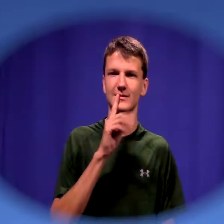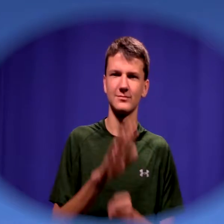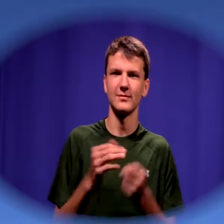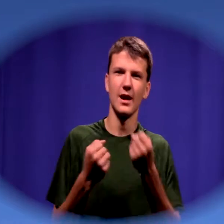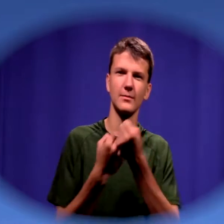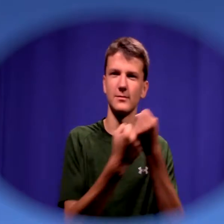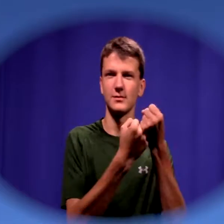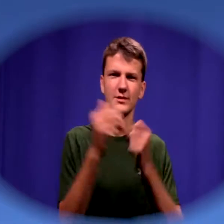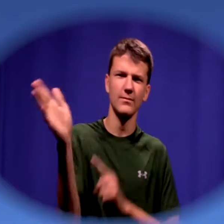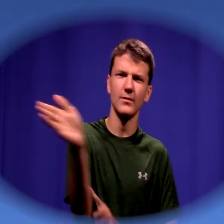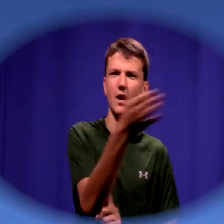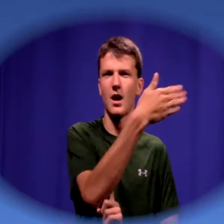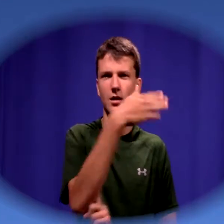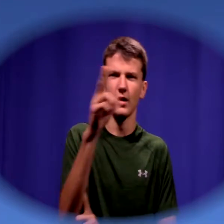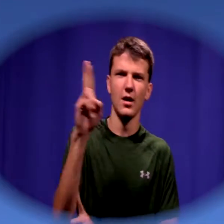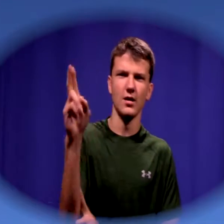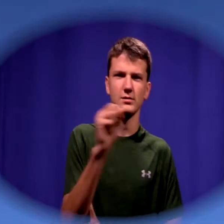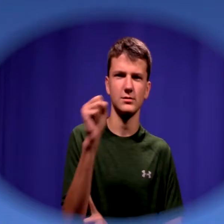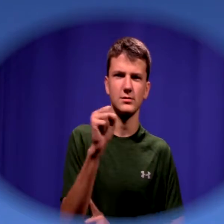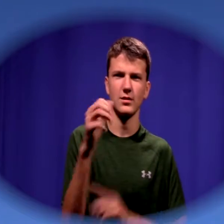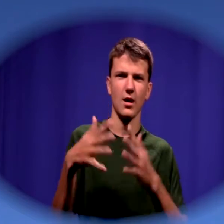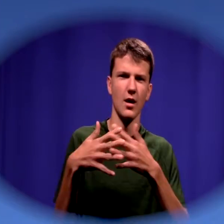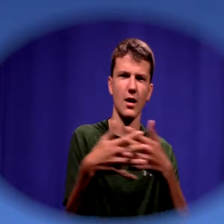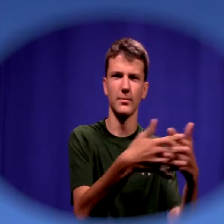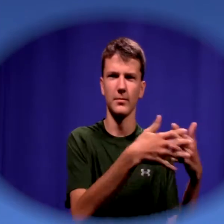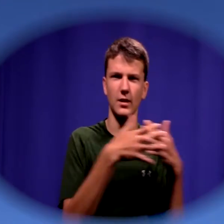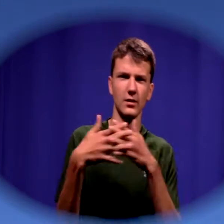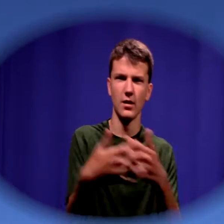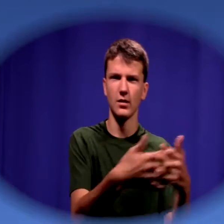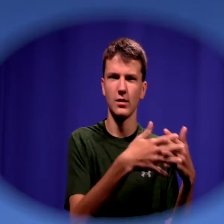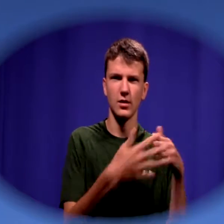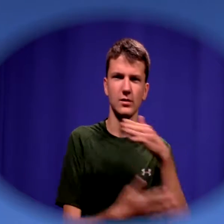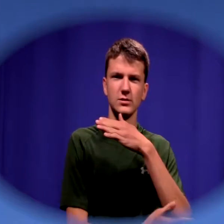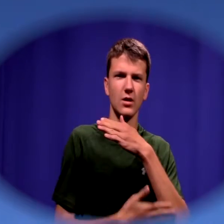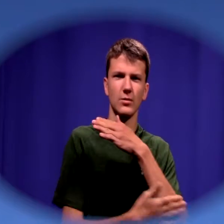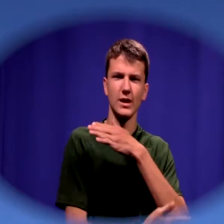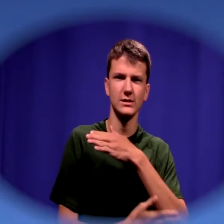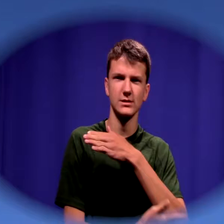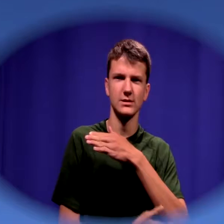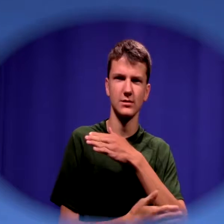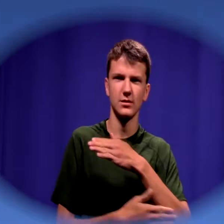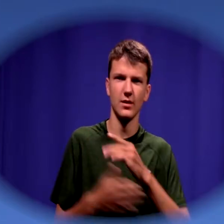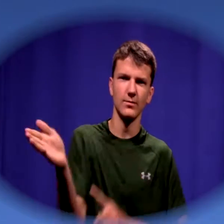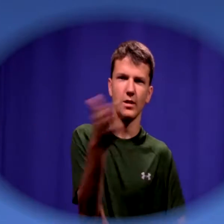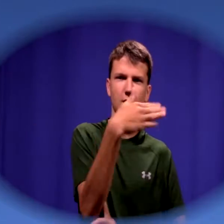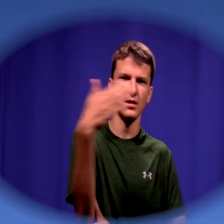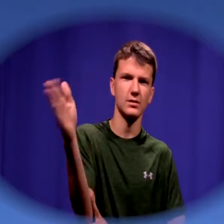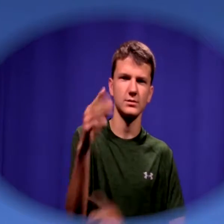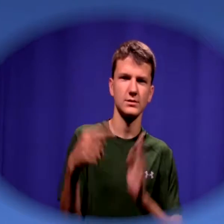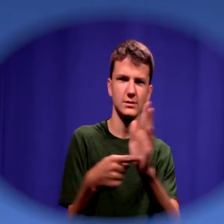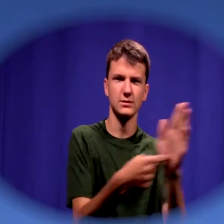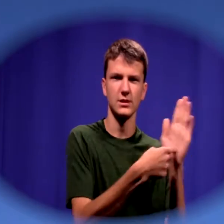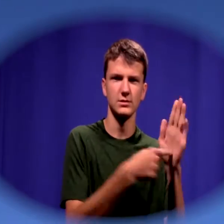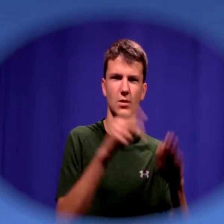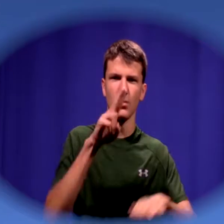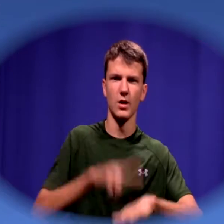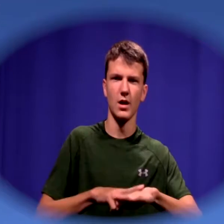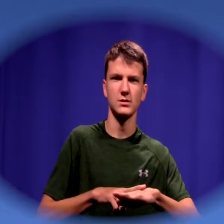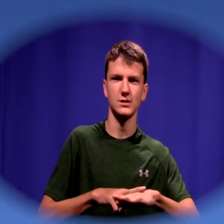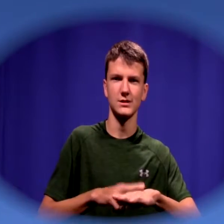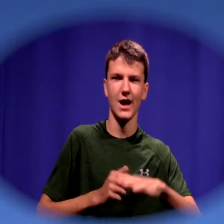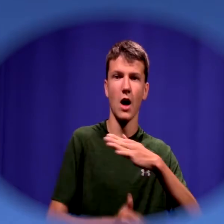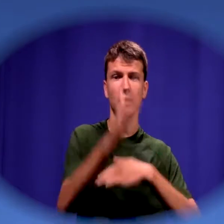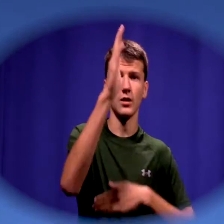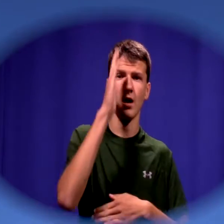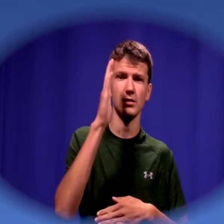I pledge allegiance to the flag of the United States of America, and to the republic for which it stands,